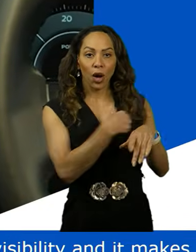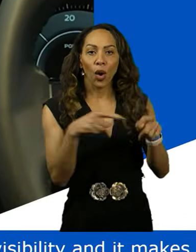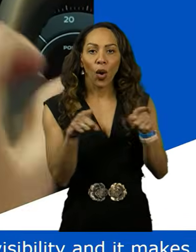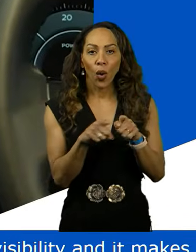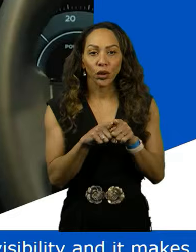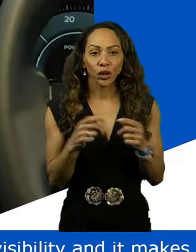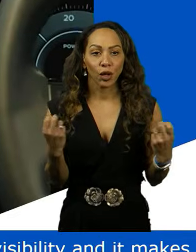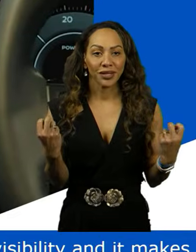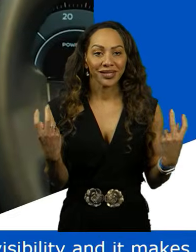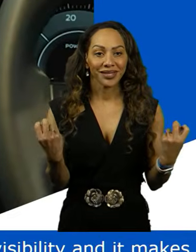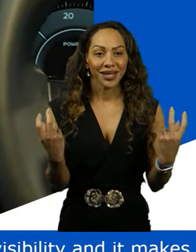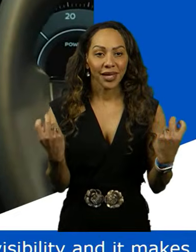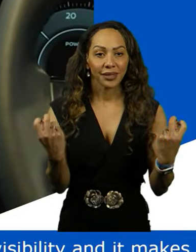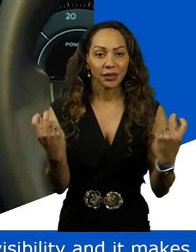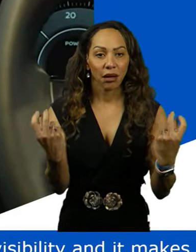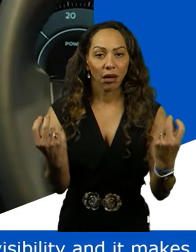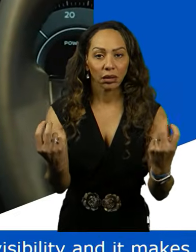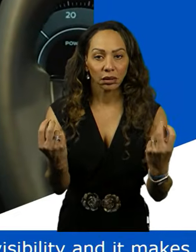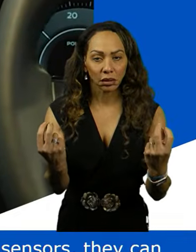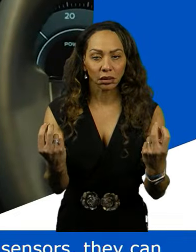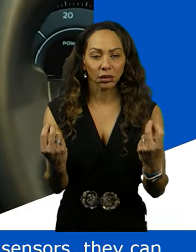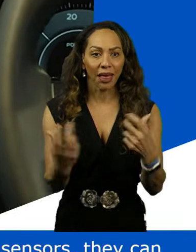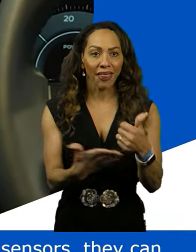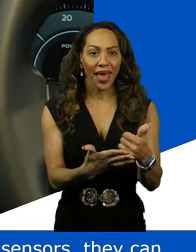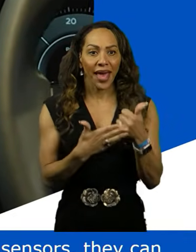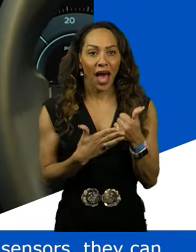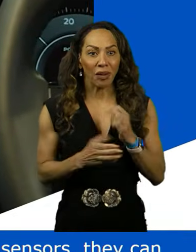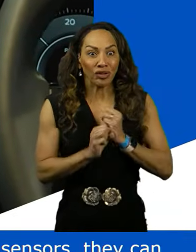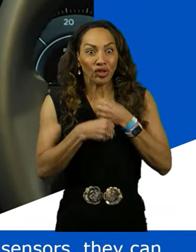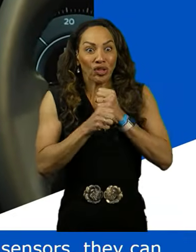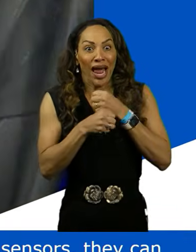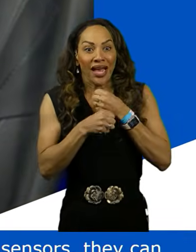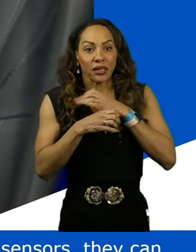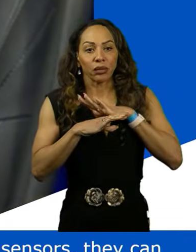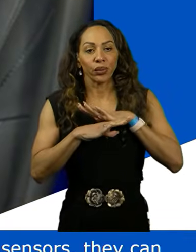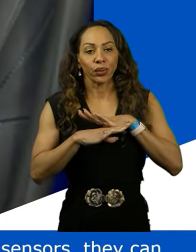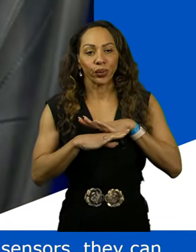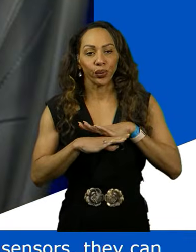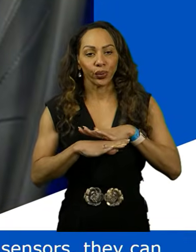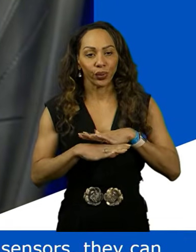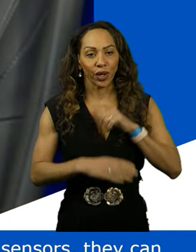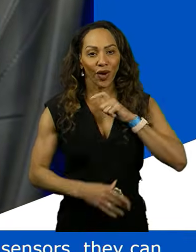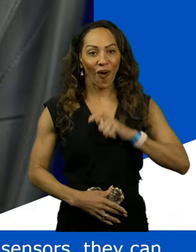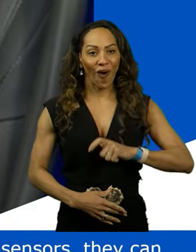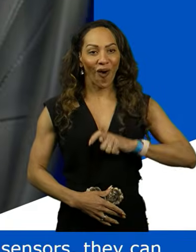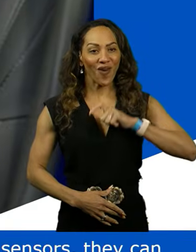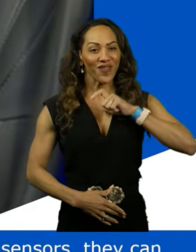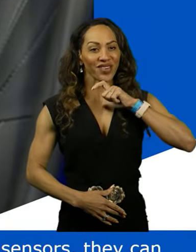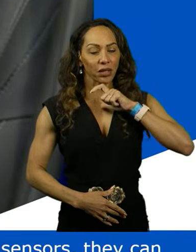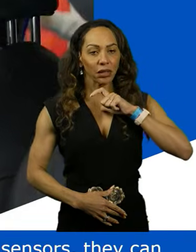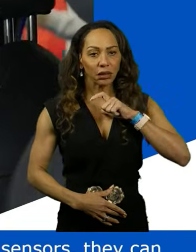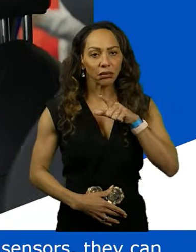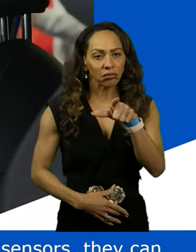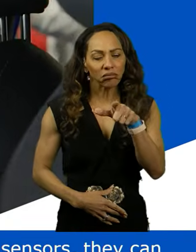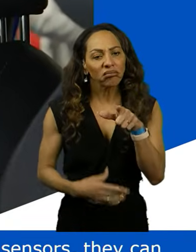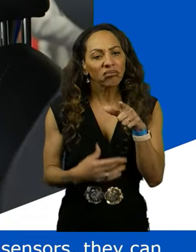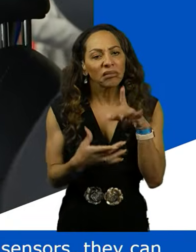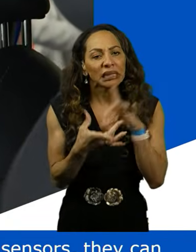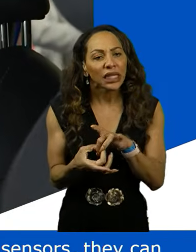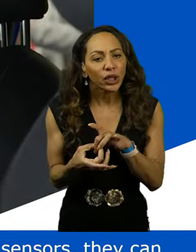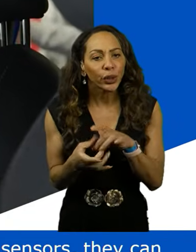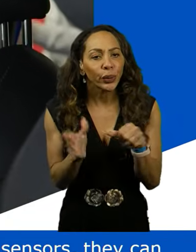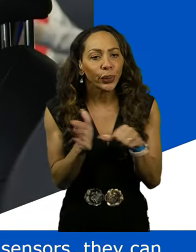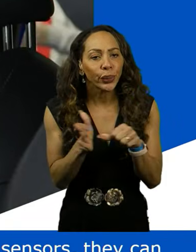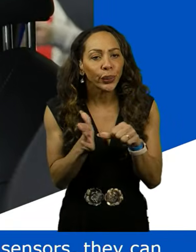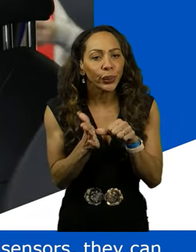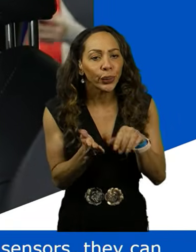They can help take a lot of the stress out of manoeuvring and really help boost driver confidence, particularly in tight parking spaces. And if you're looking at